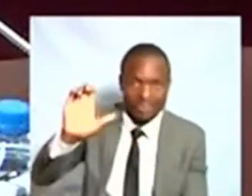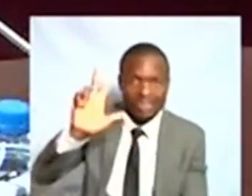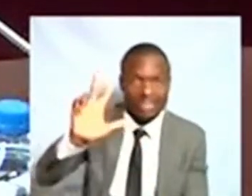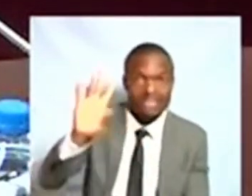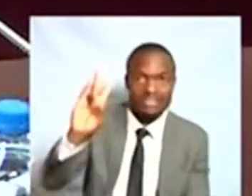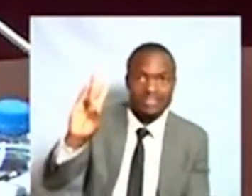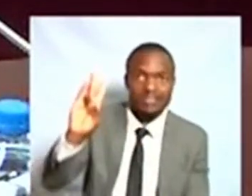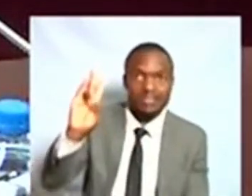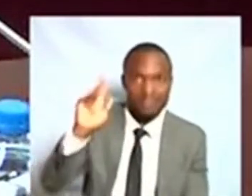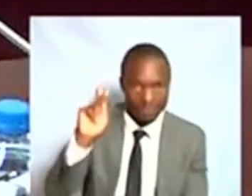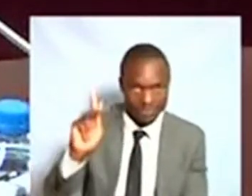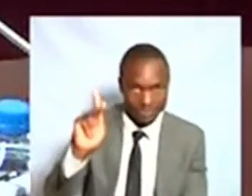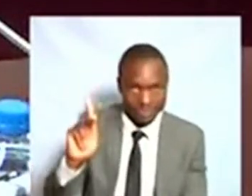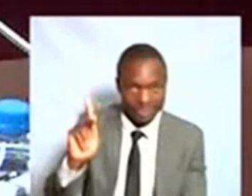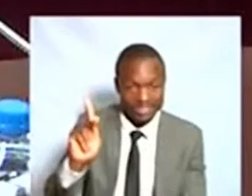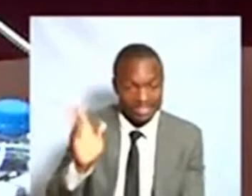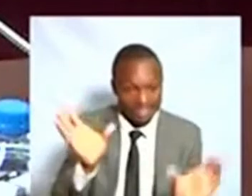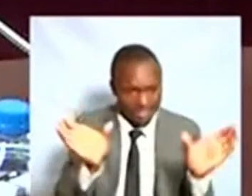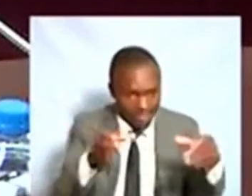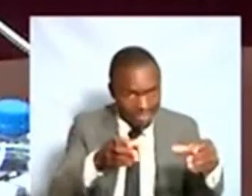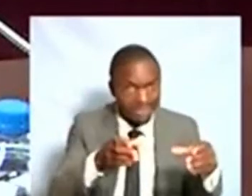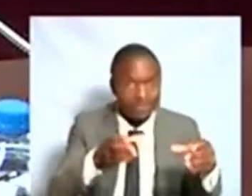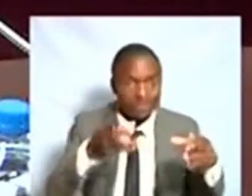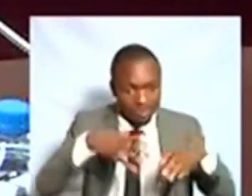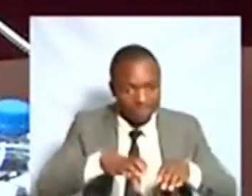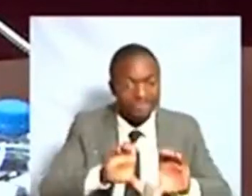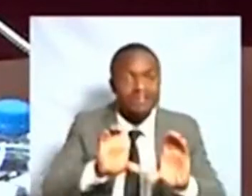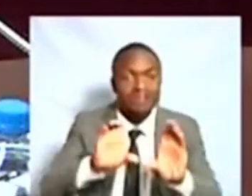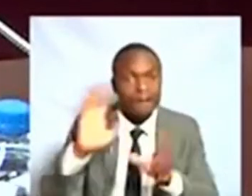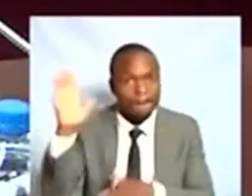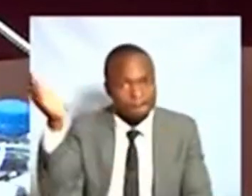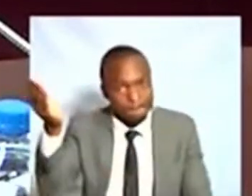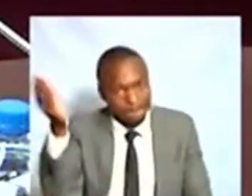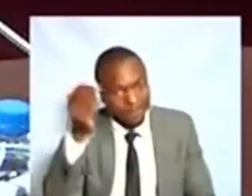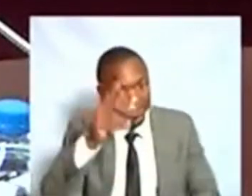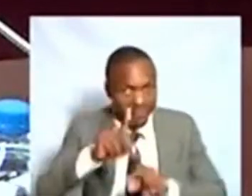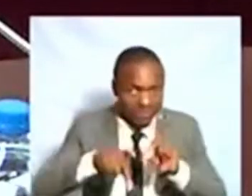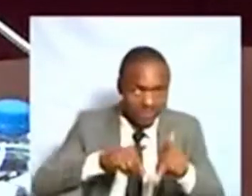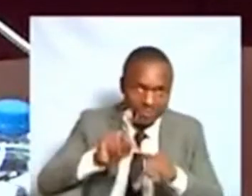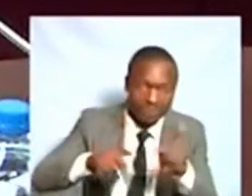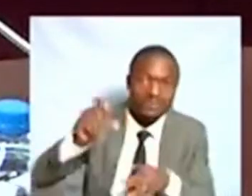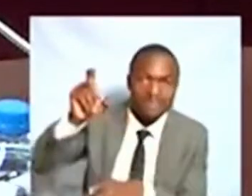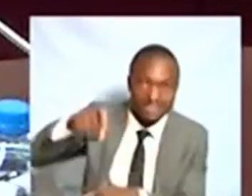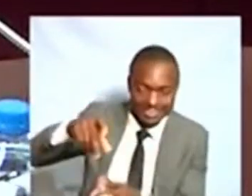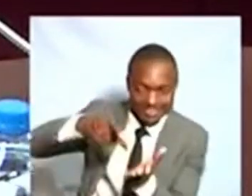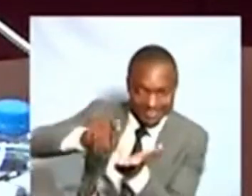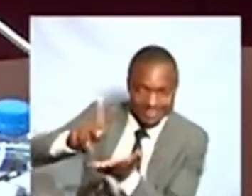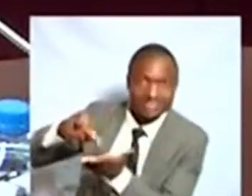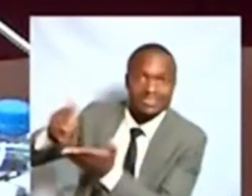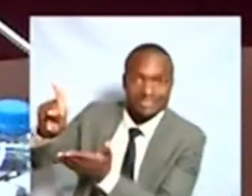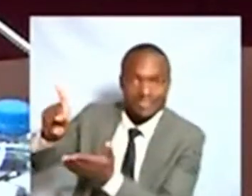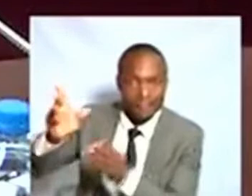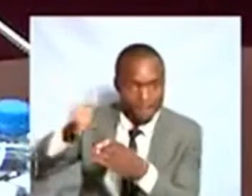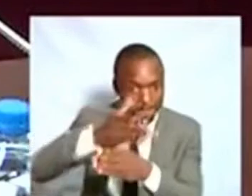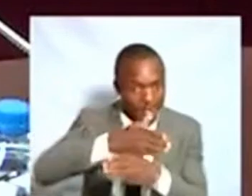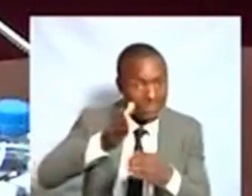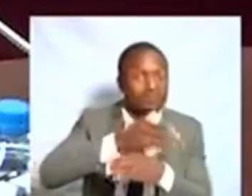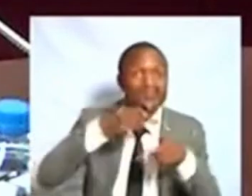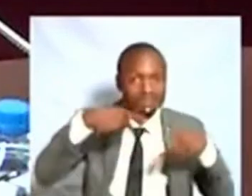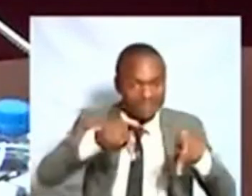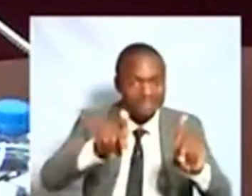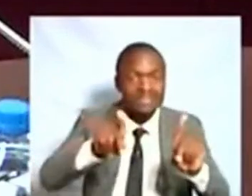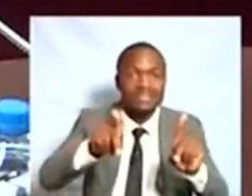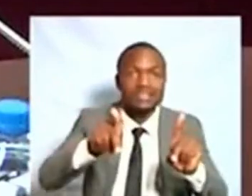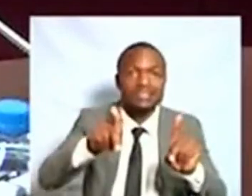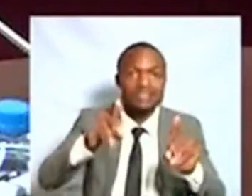5,337 kwacha. The council endeavors to continue sensitizing clients on the need for payment of business permits as more